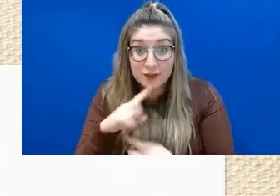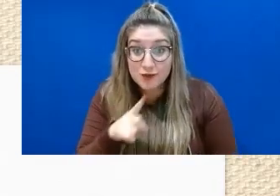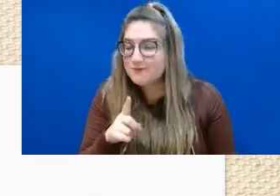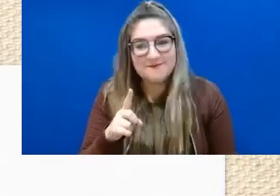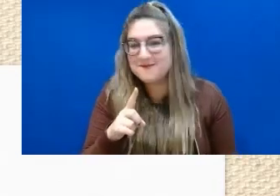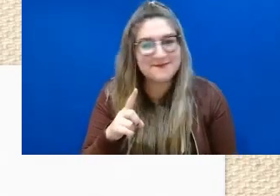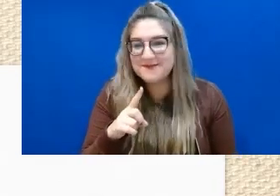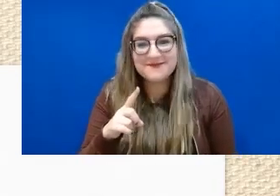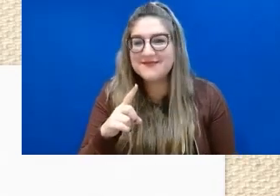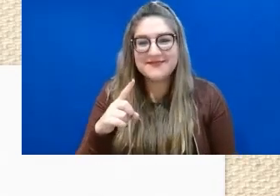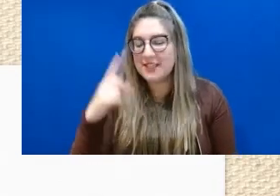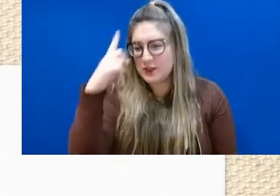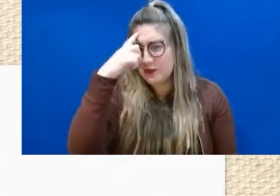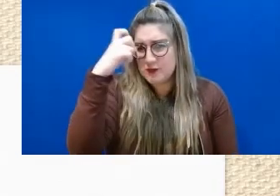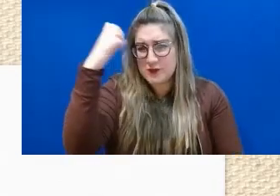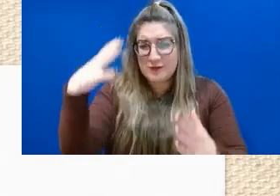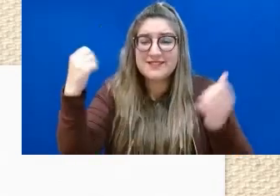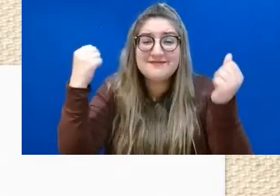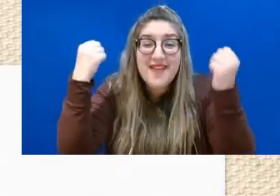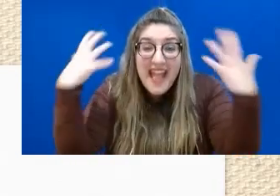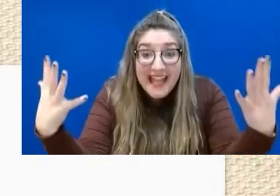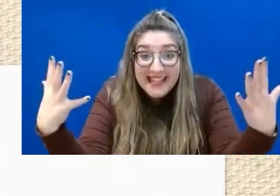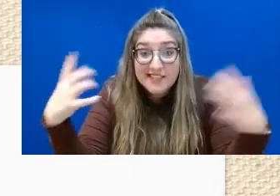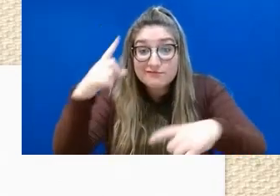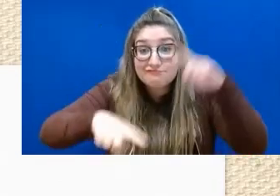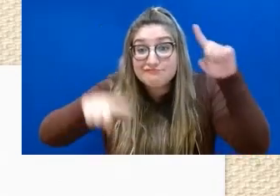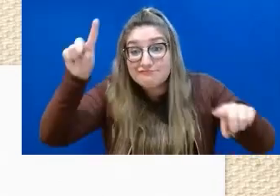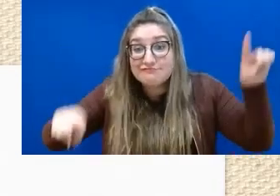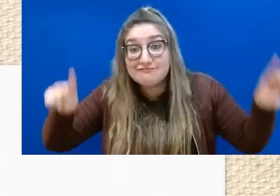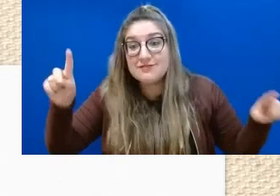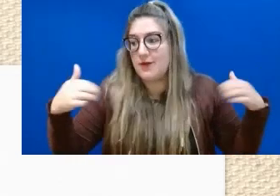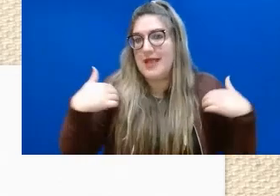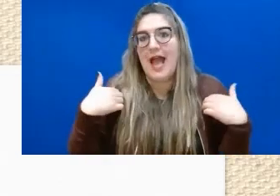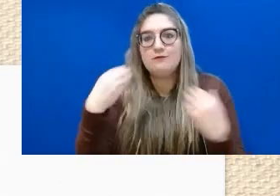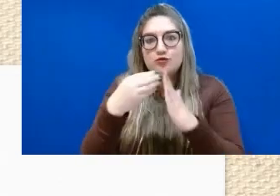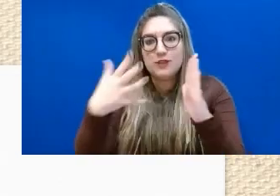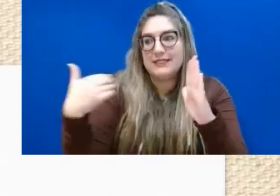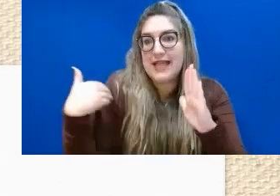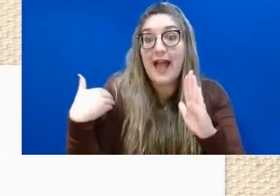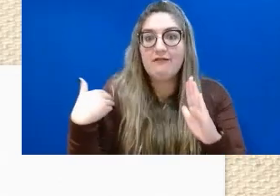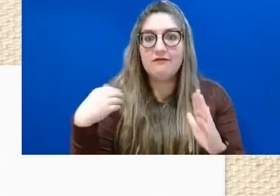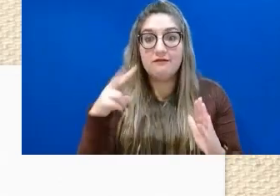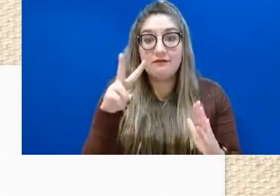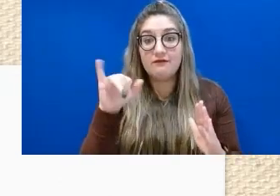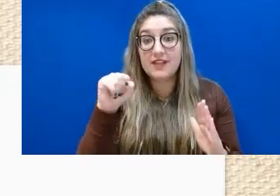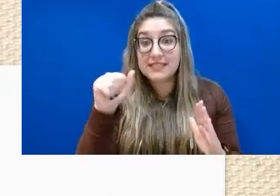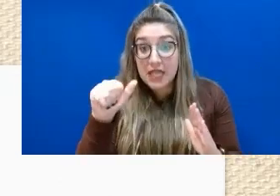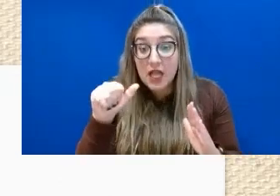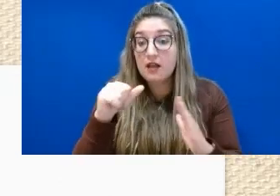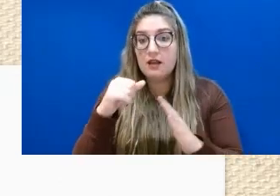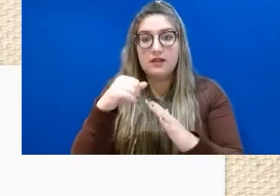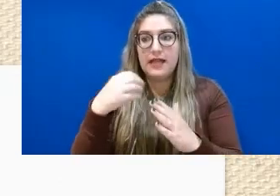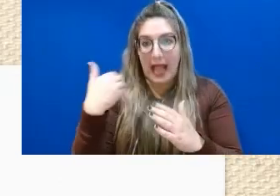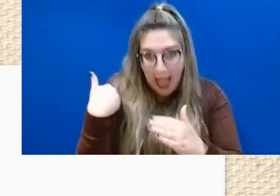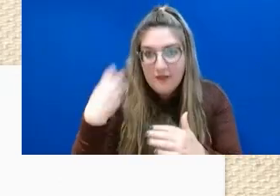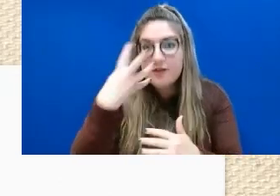dreamers who have a U visa, T visa, asylum. Technically, any student who were not born in California is considered